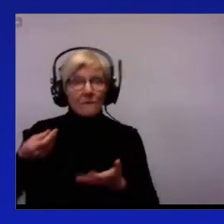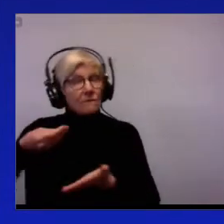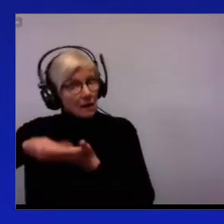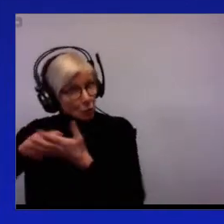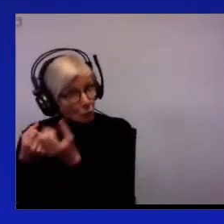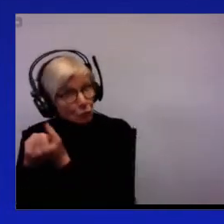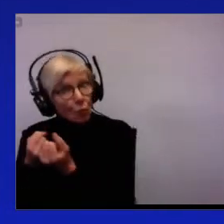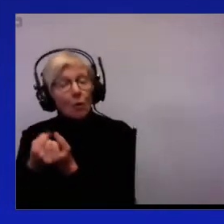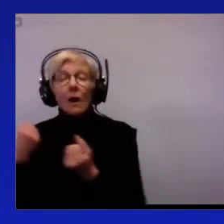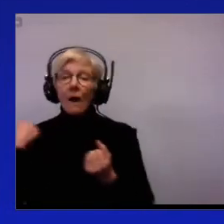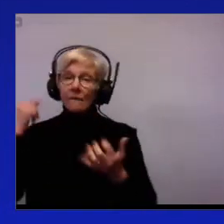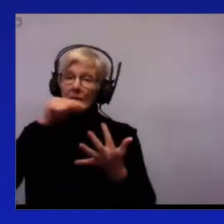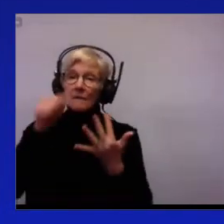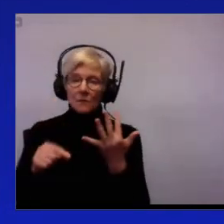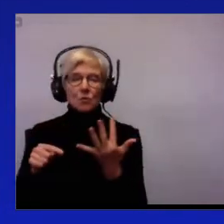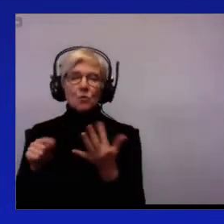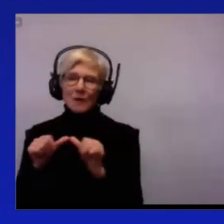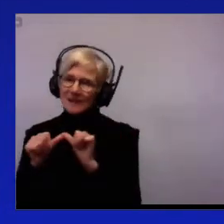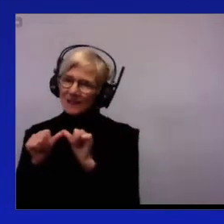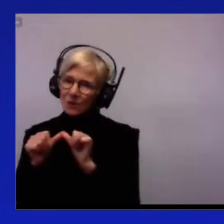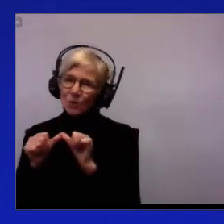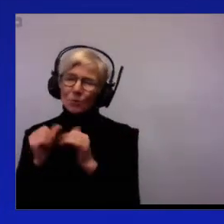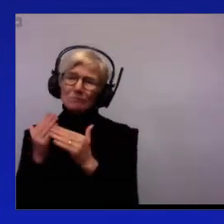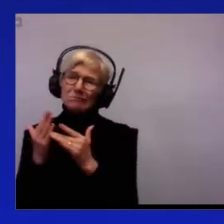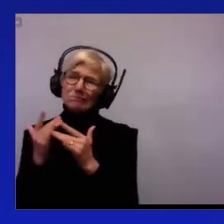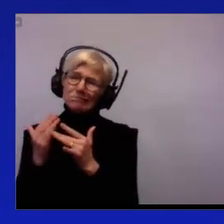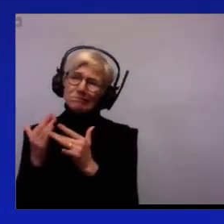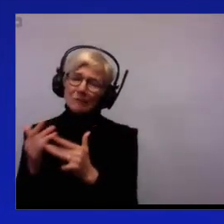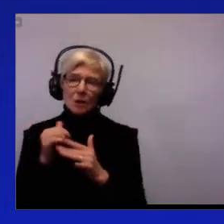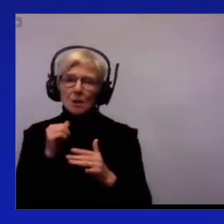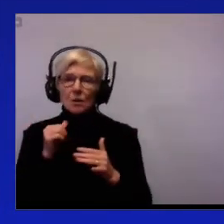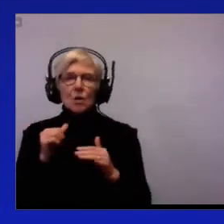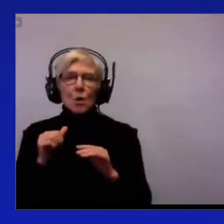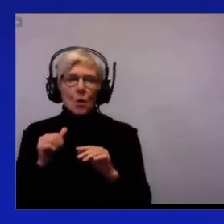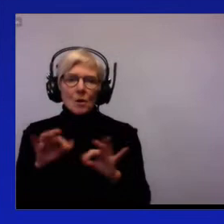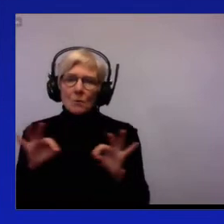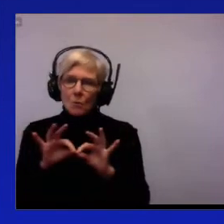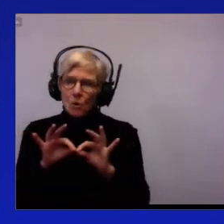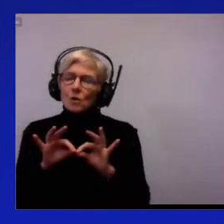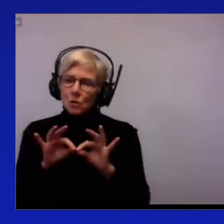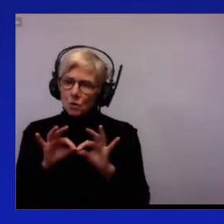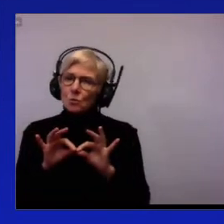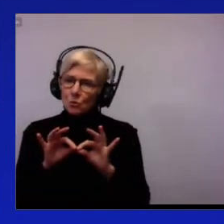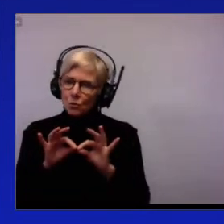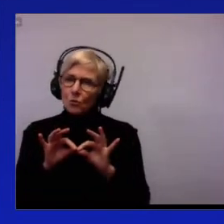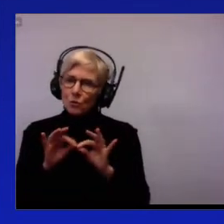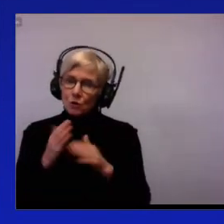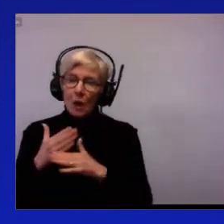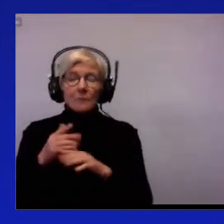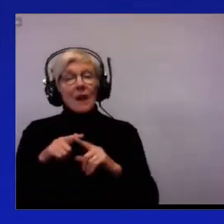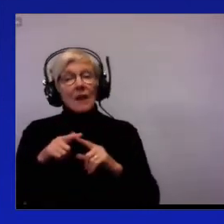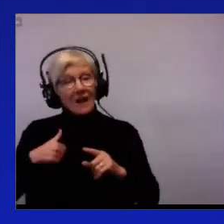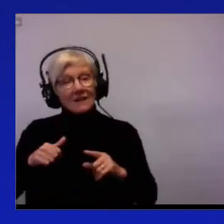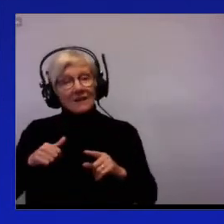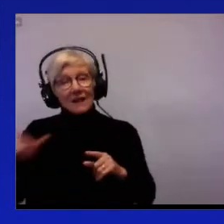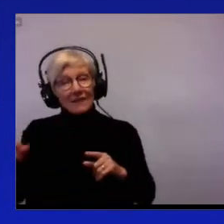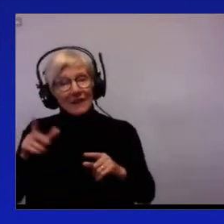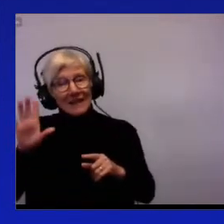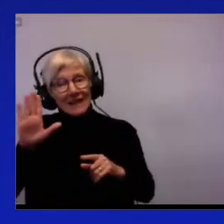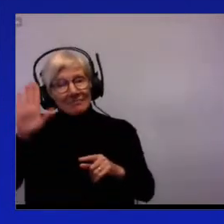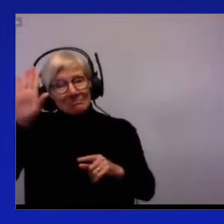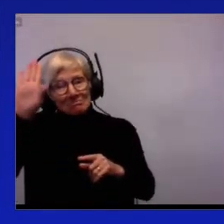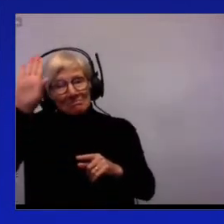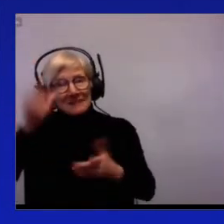be provided. So definitely want to spread that word. There's no shame in saying, I need some help right